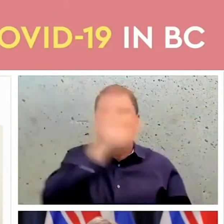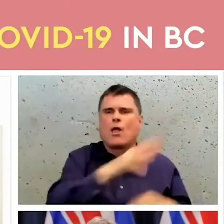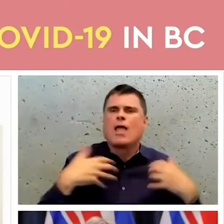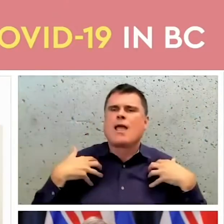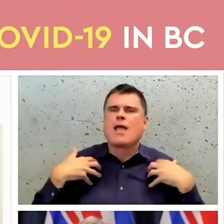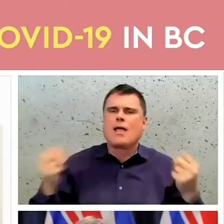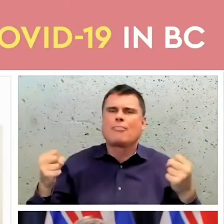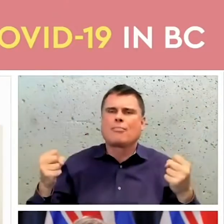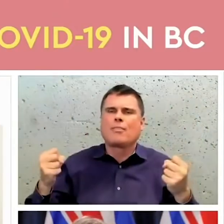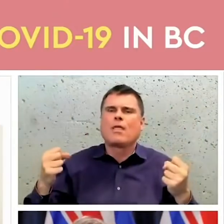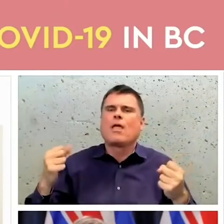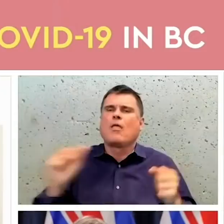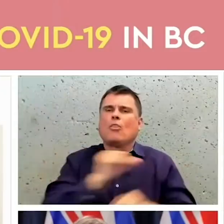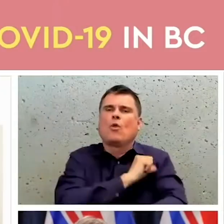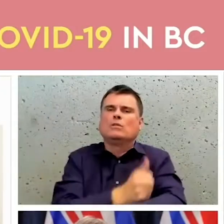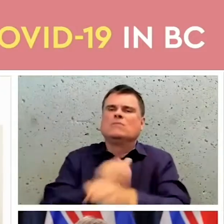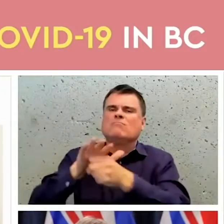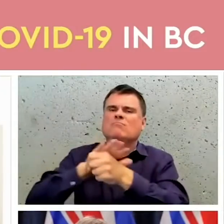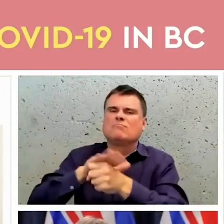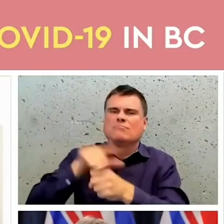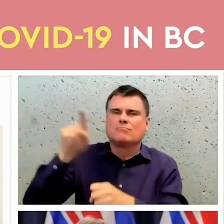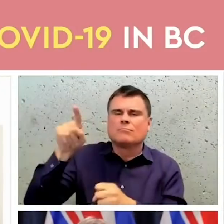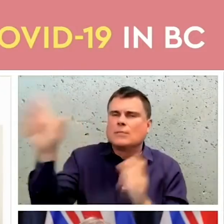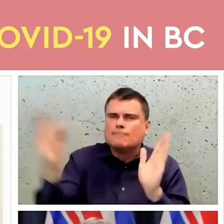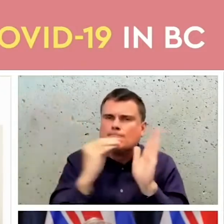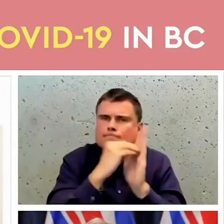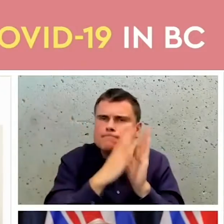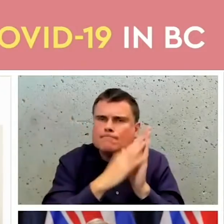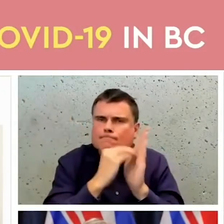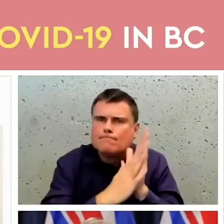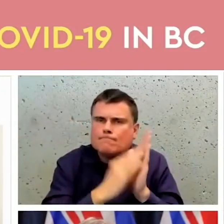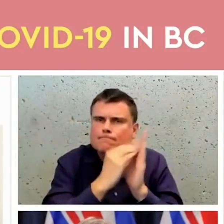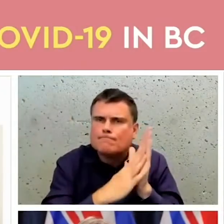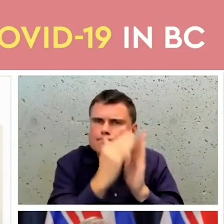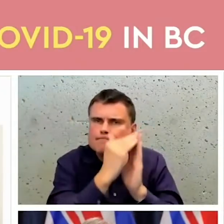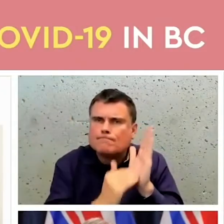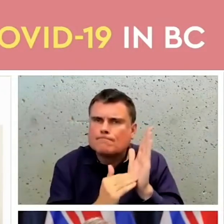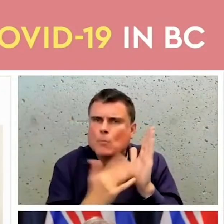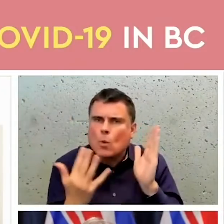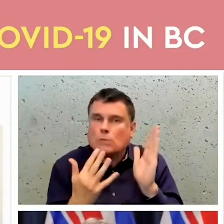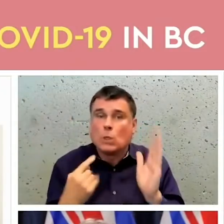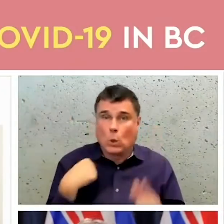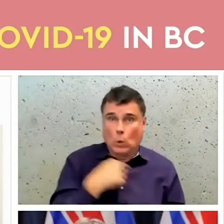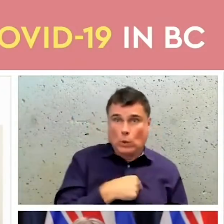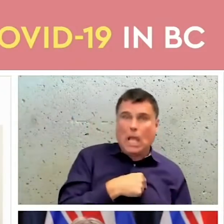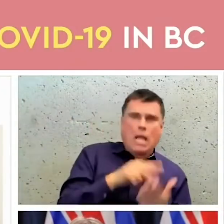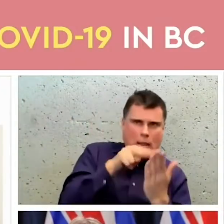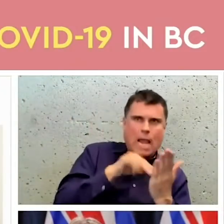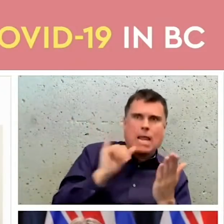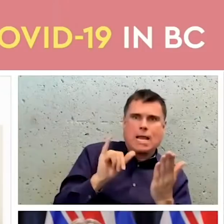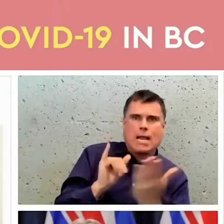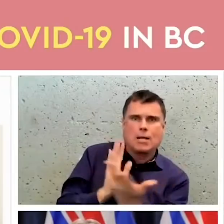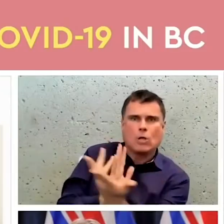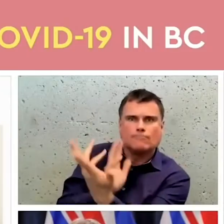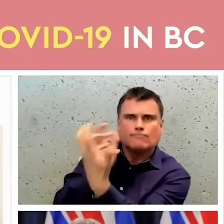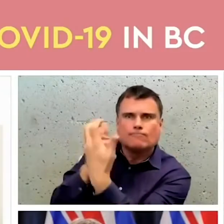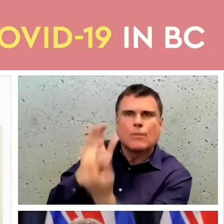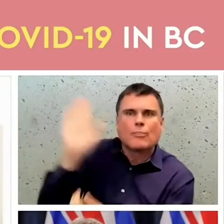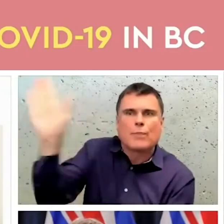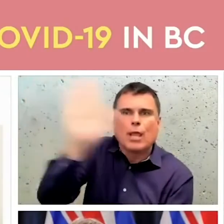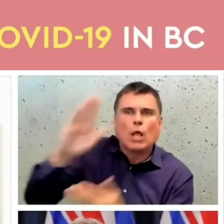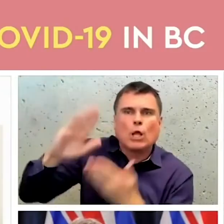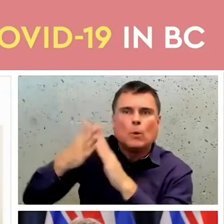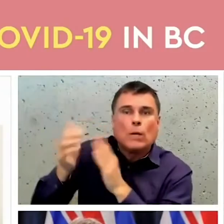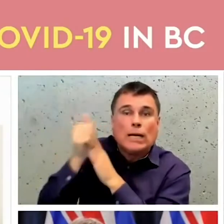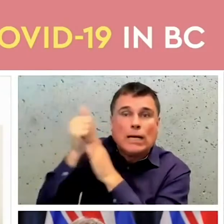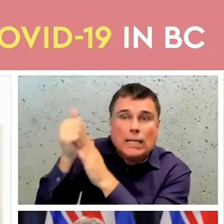their schedule for those, and they will be working with community leaders, local governments, mayors, MLAs and